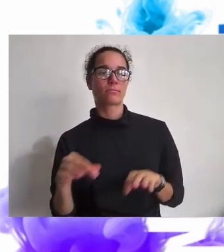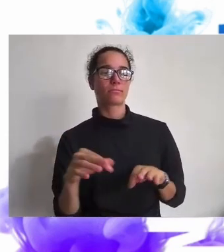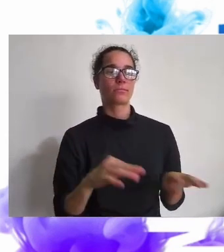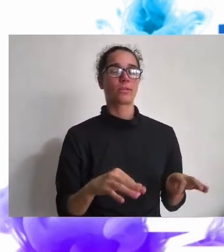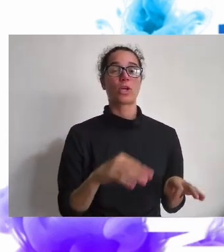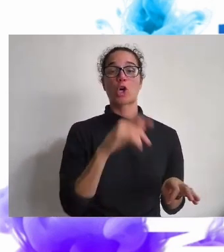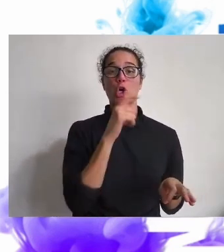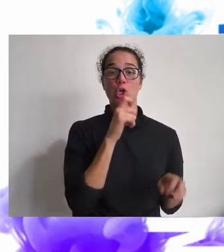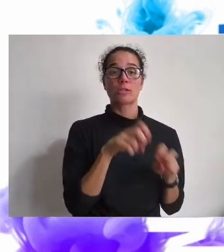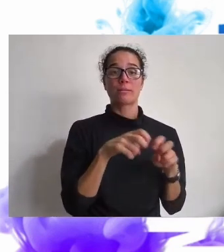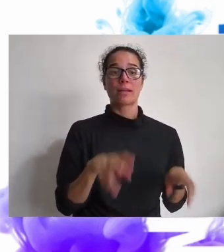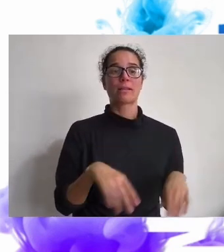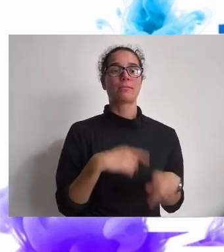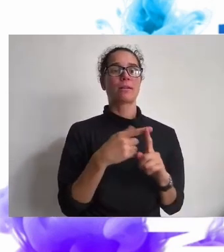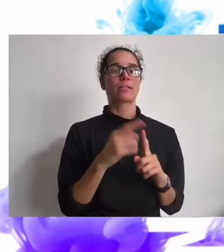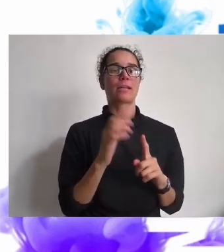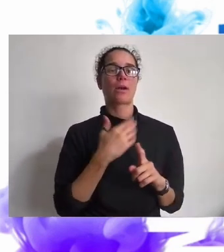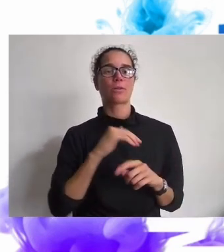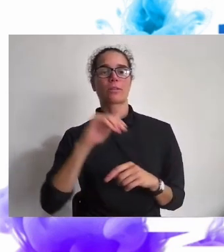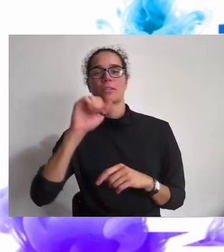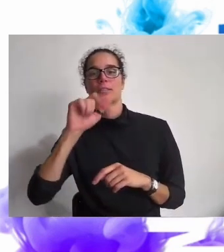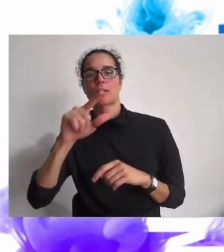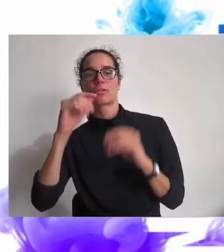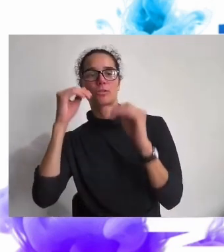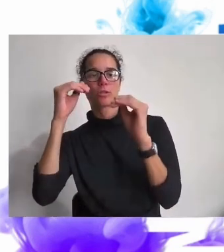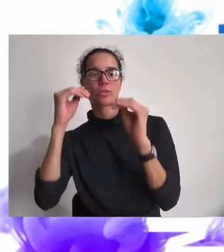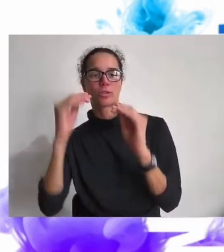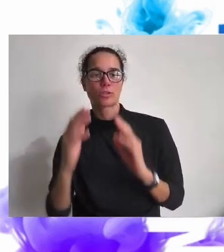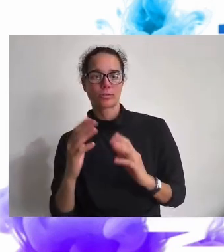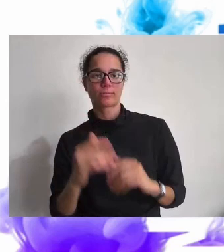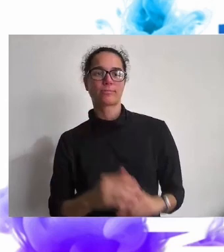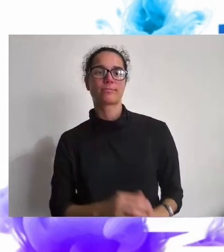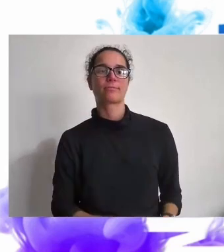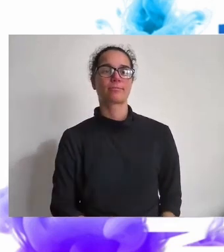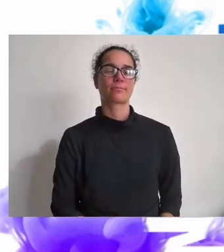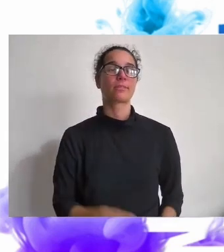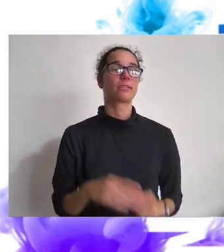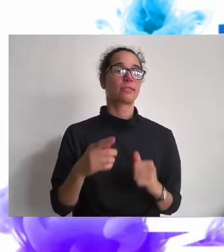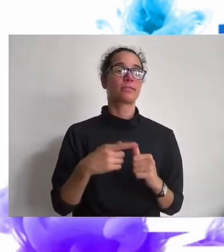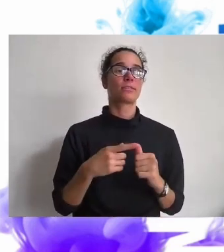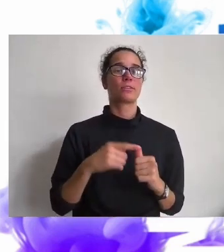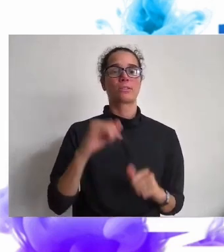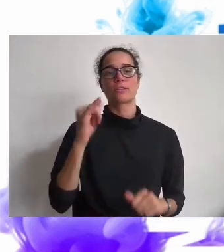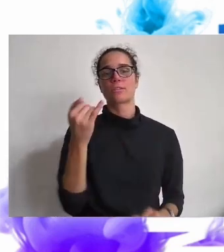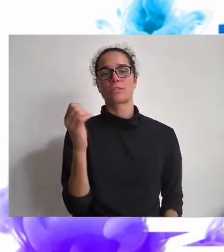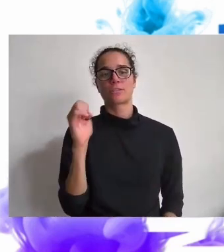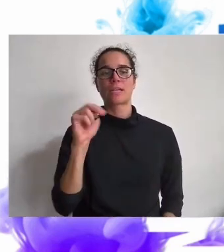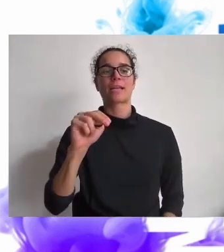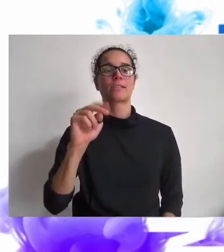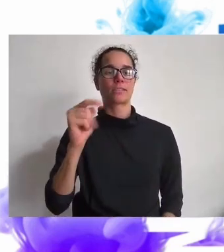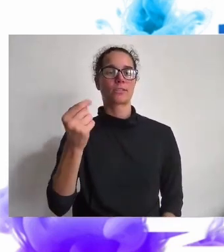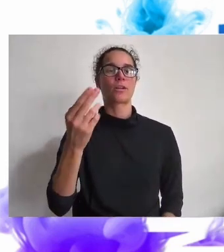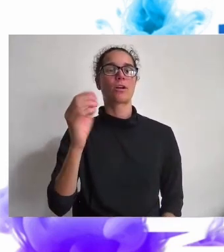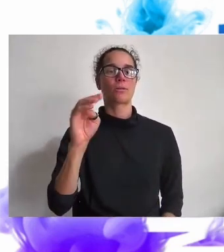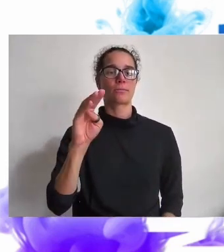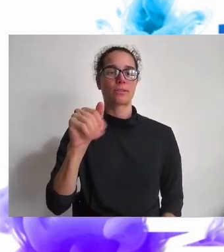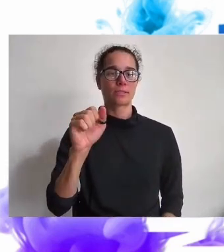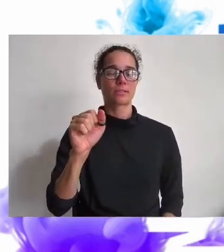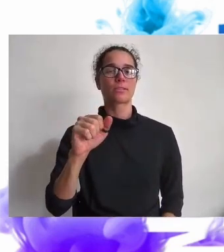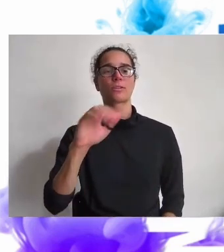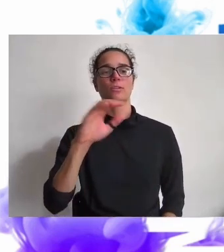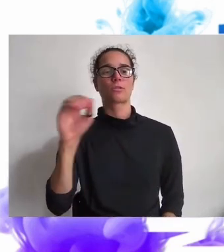our ASL instructor. First, we have panelist Jen Thomas, co-founder of